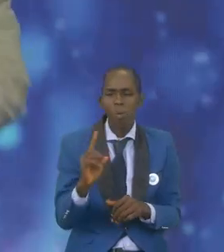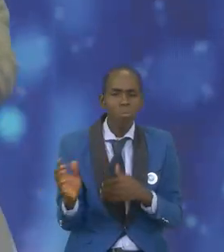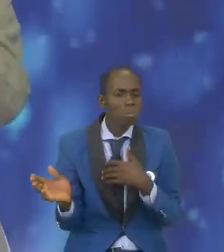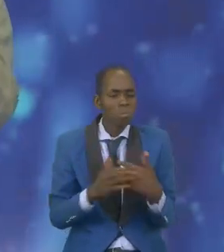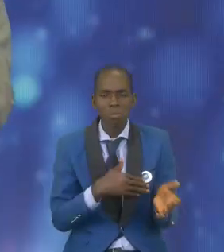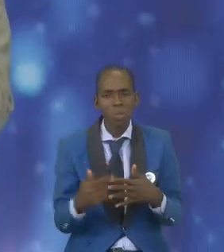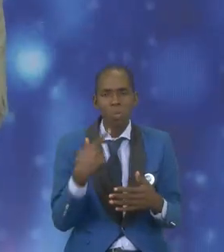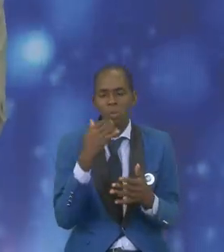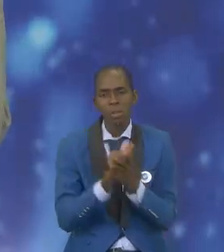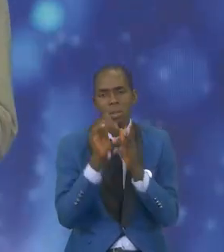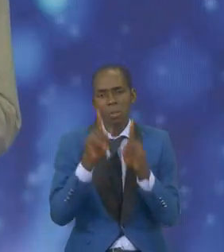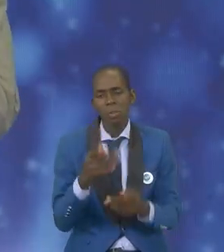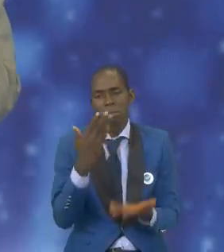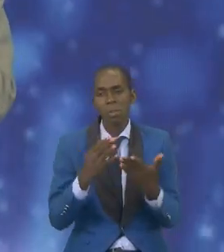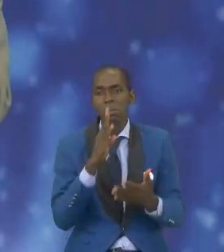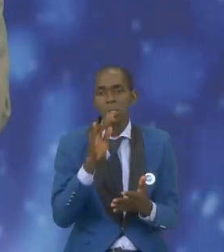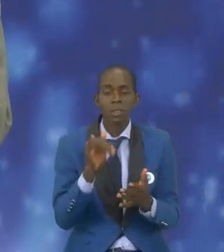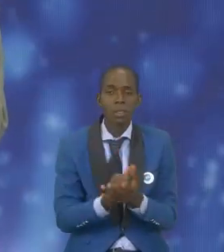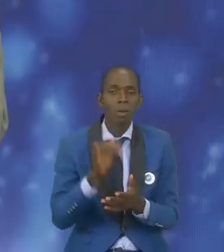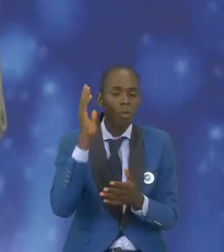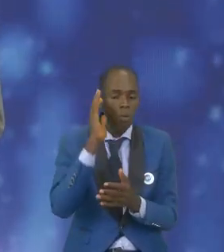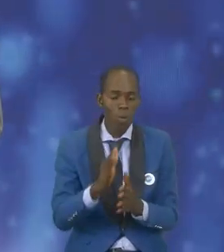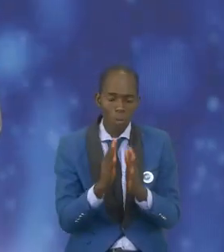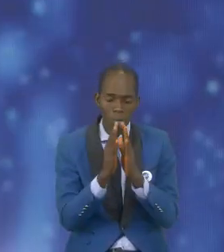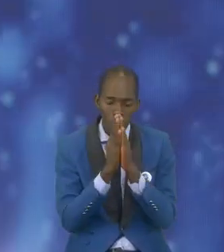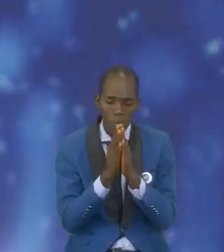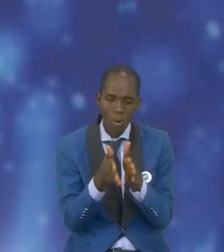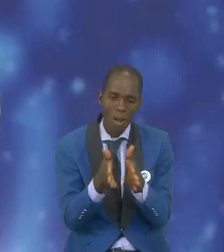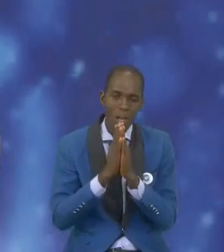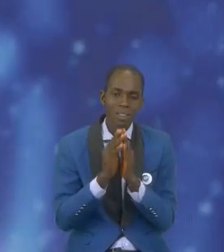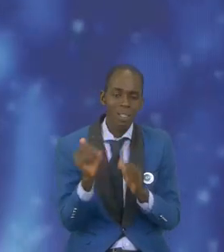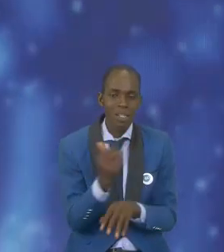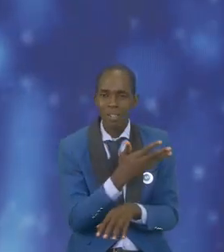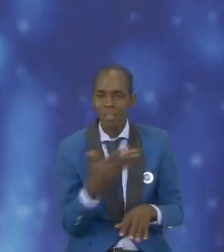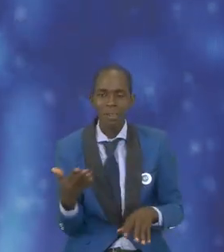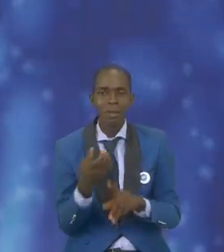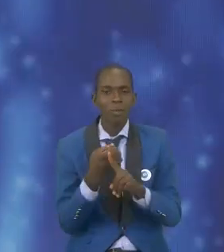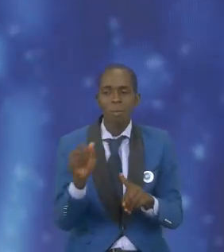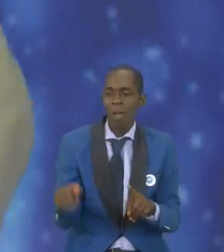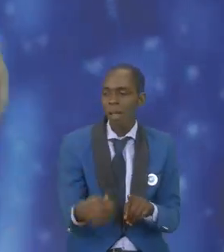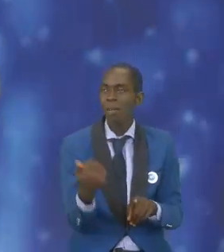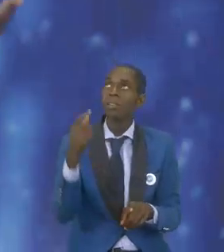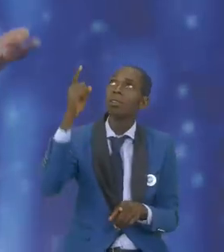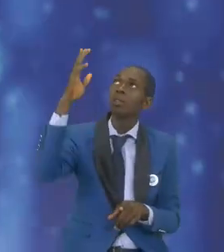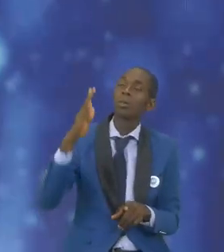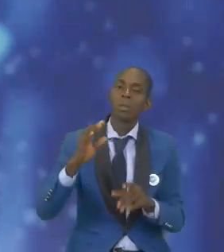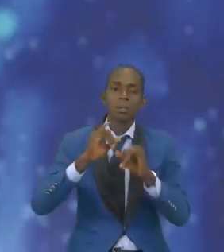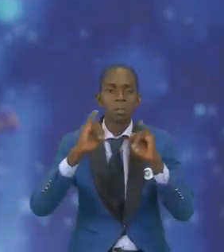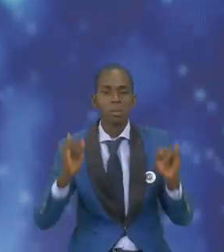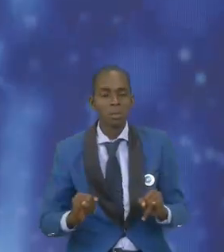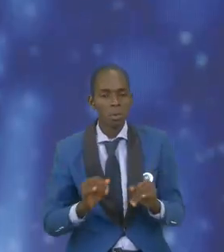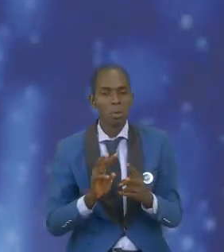man that shall ask a petition of any god or man